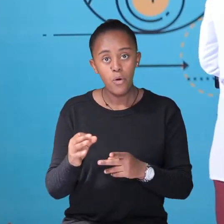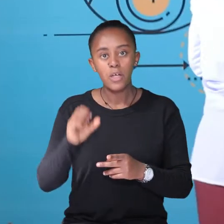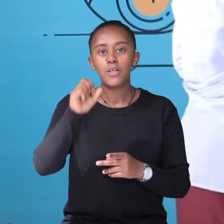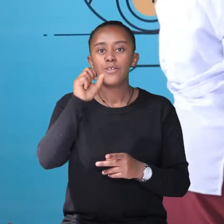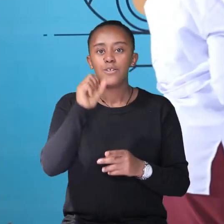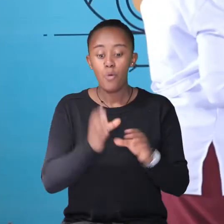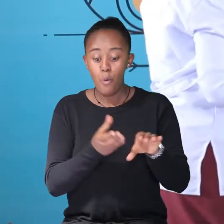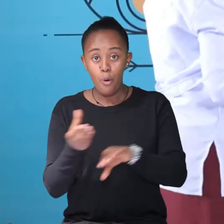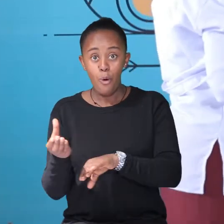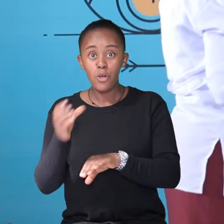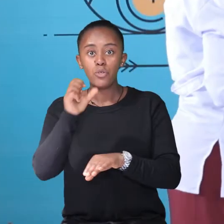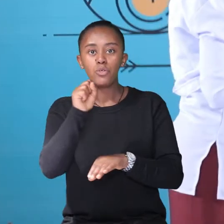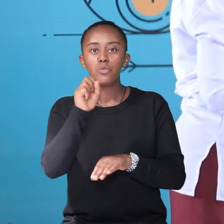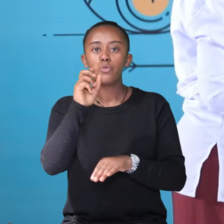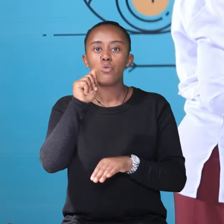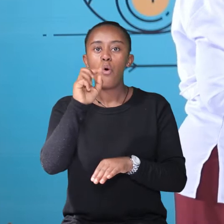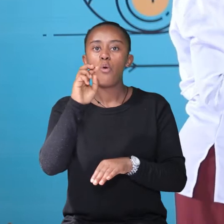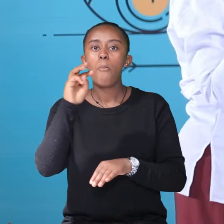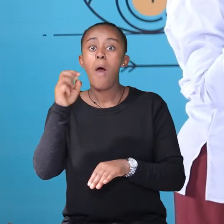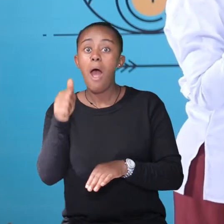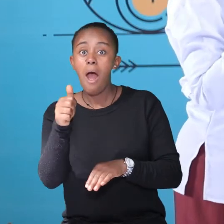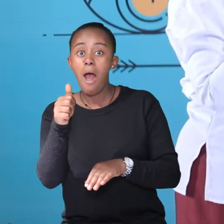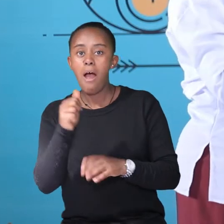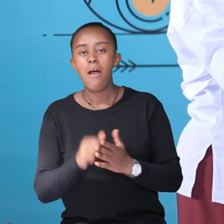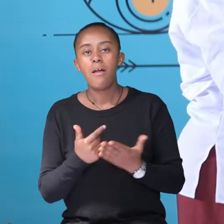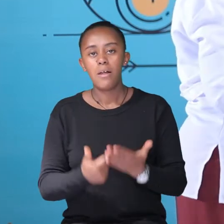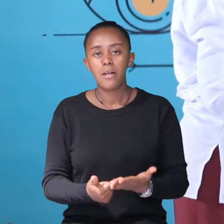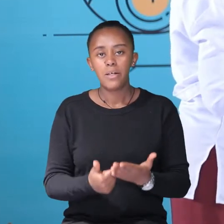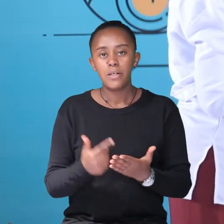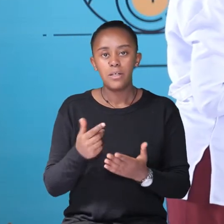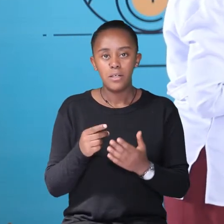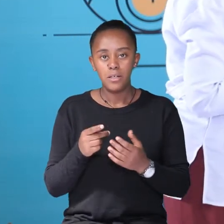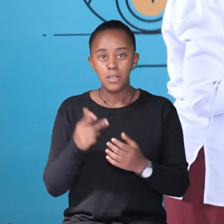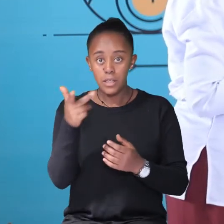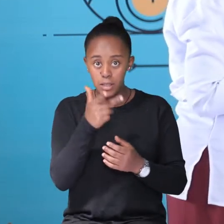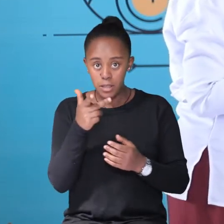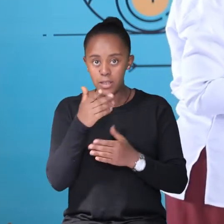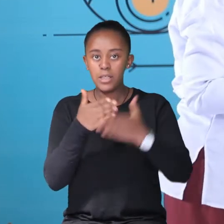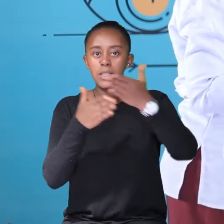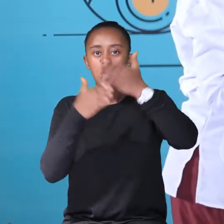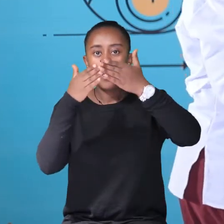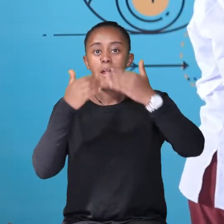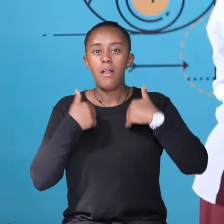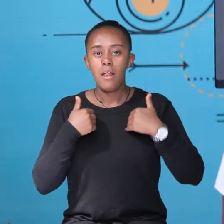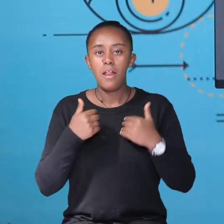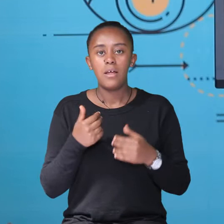of chloroplast, and it has only three stages. The first